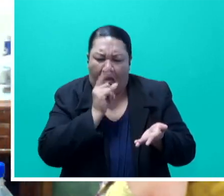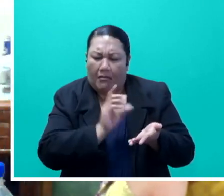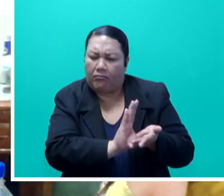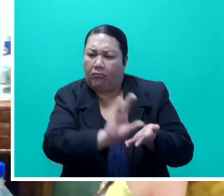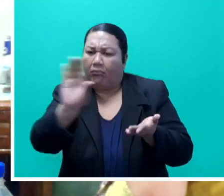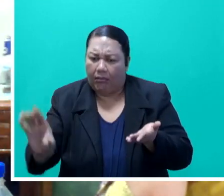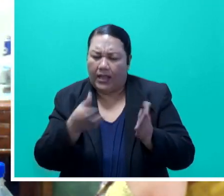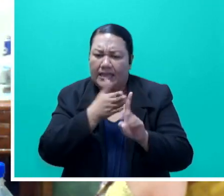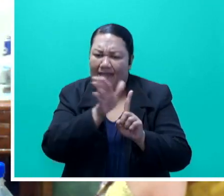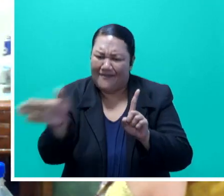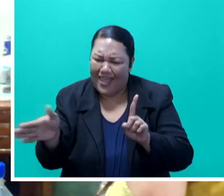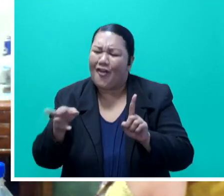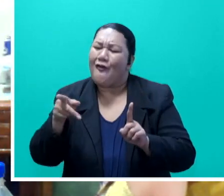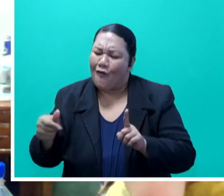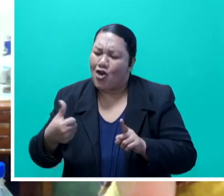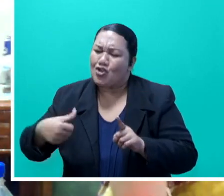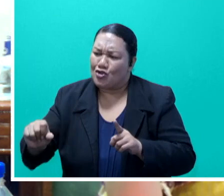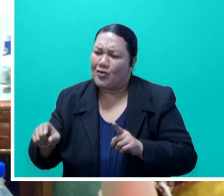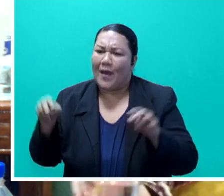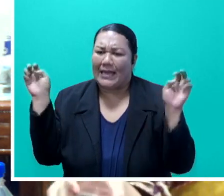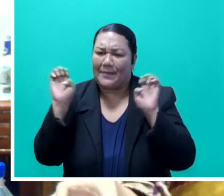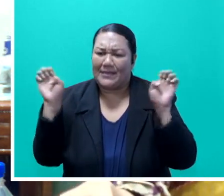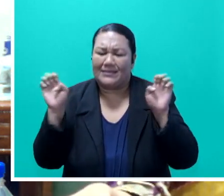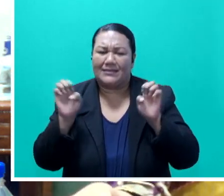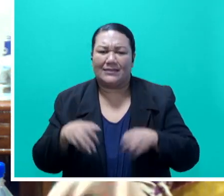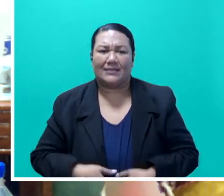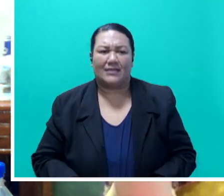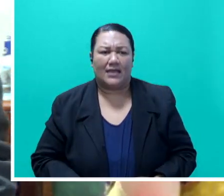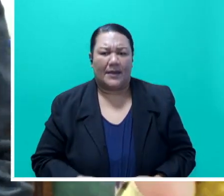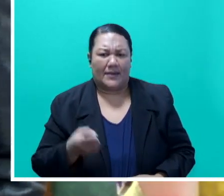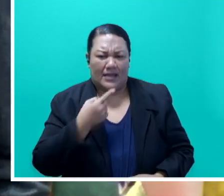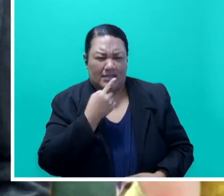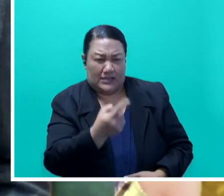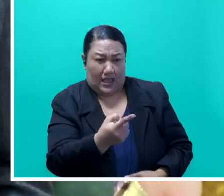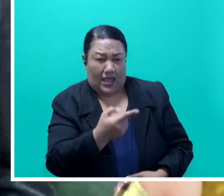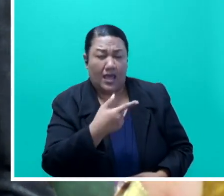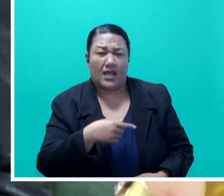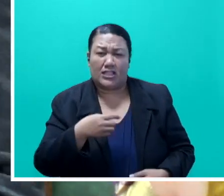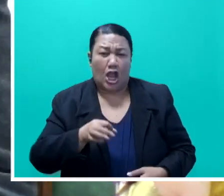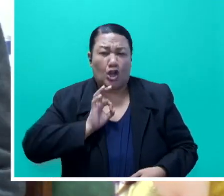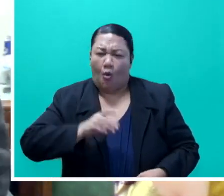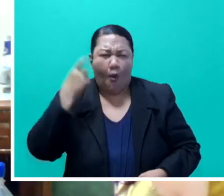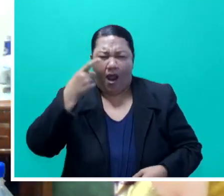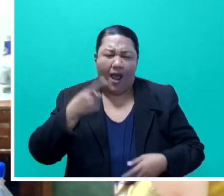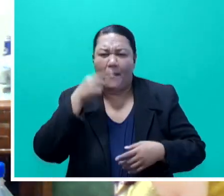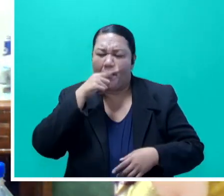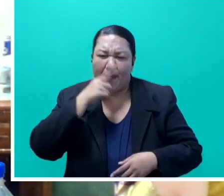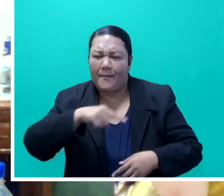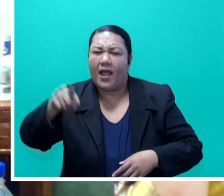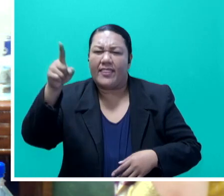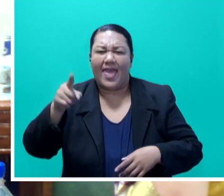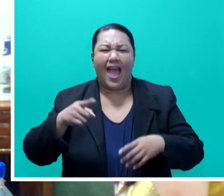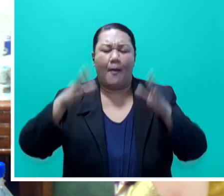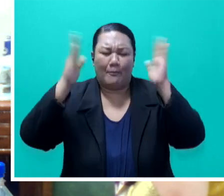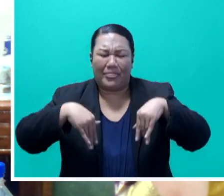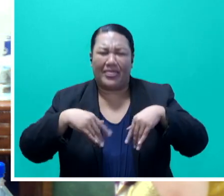she's saying is that, oh, well, don't worry about the people whose electricity poles have fallen down or the roads they've been cut off from the villages or the bridges gone away.